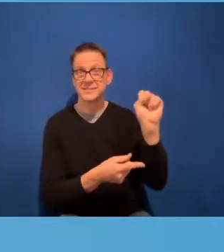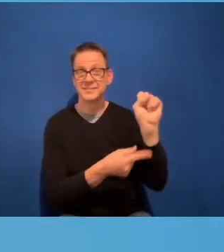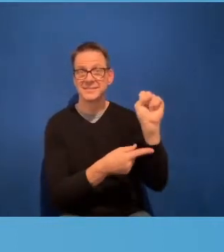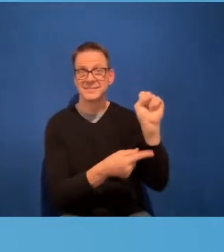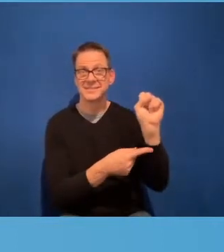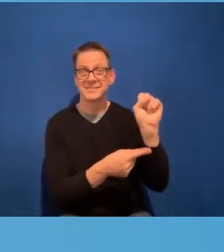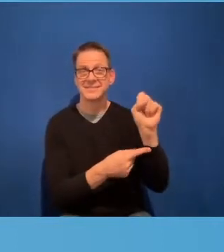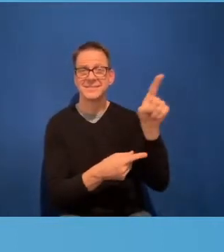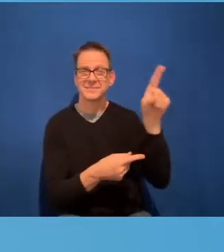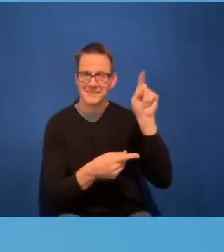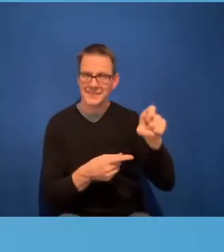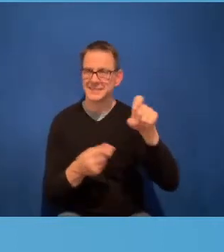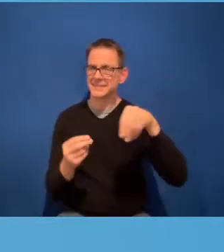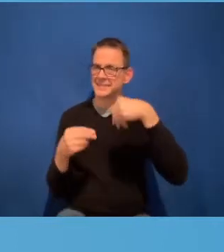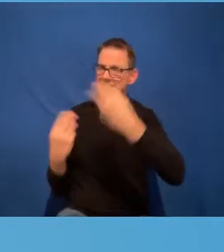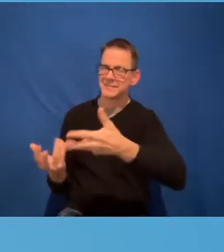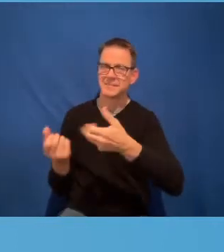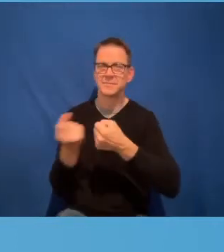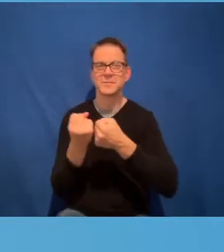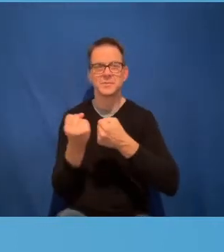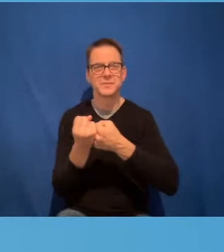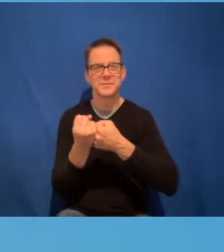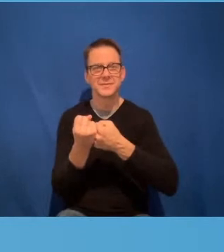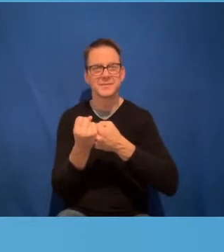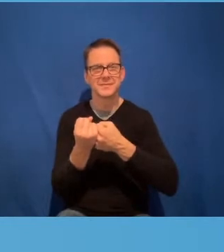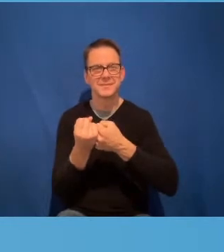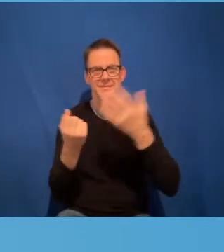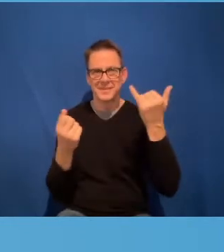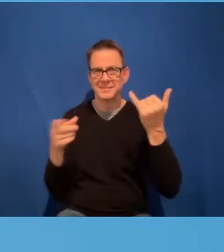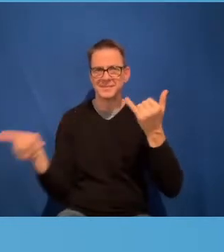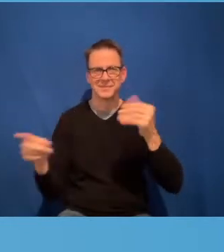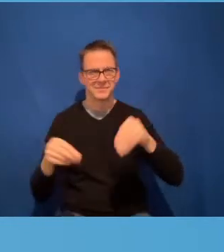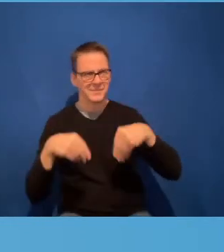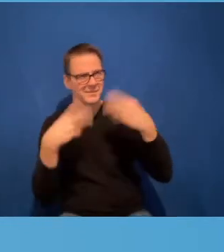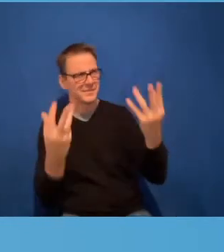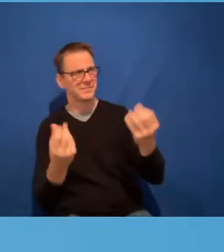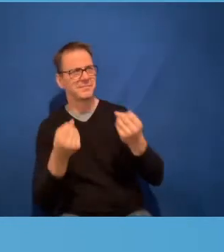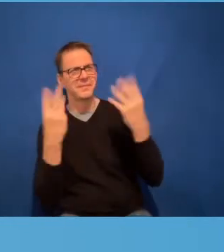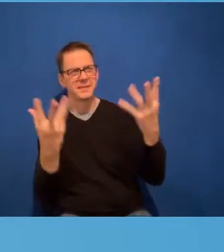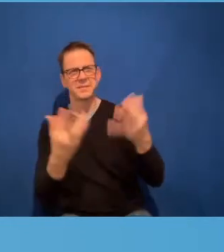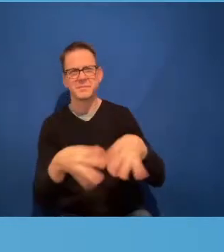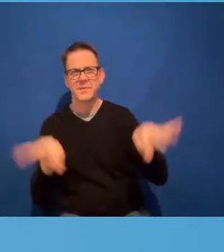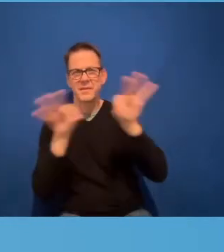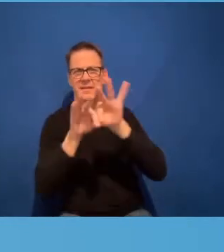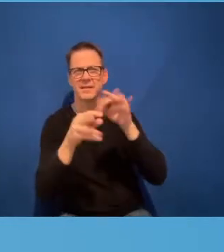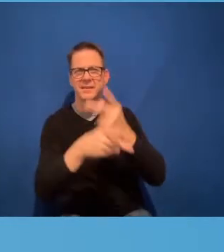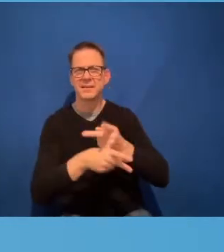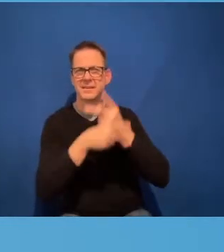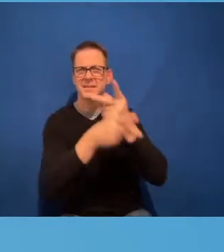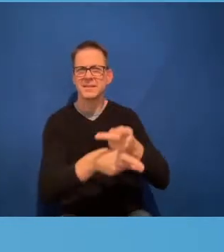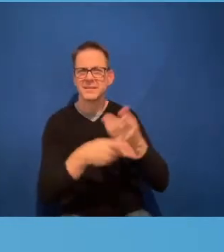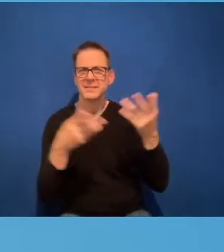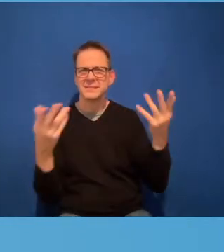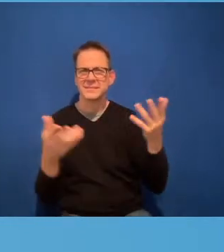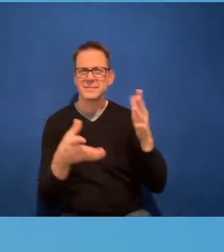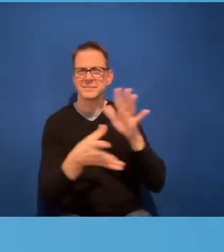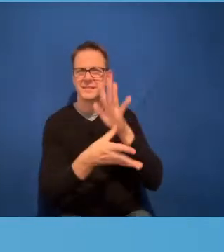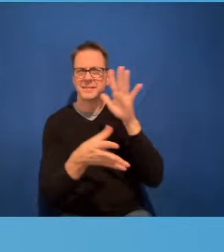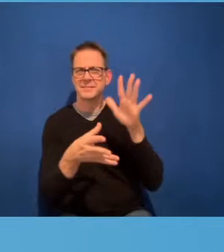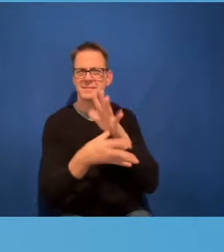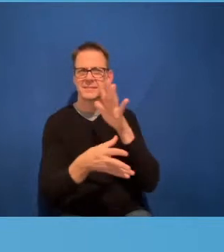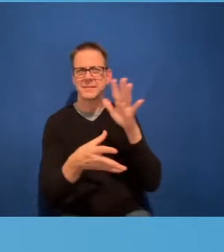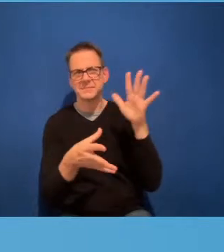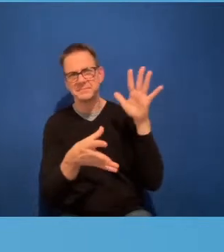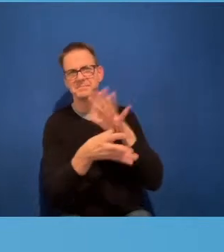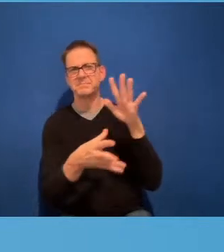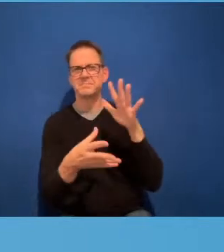as they provide the most important part of our healthcare system, which is primary care, that